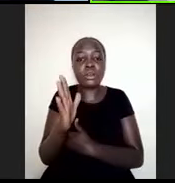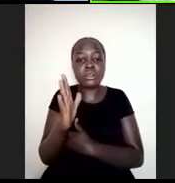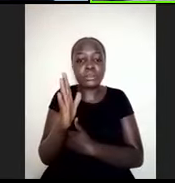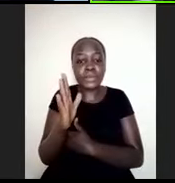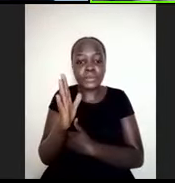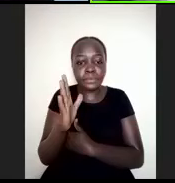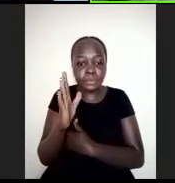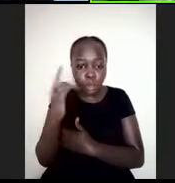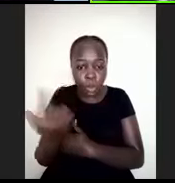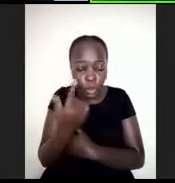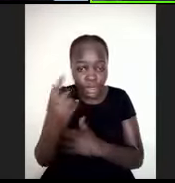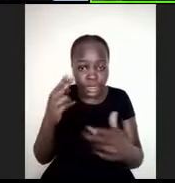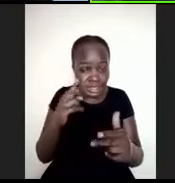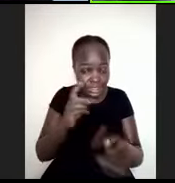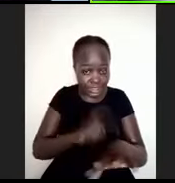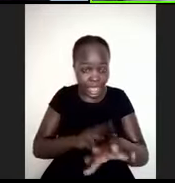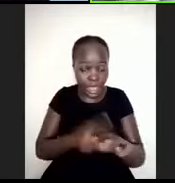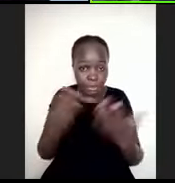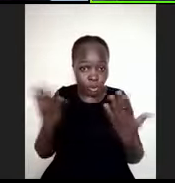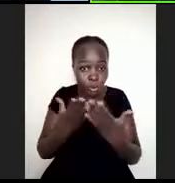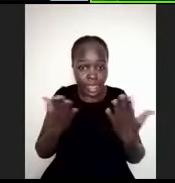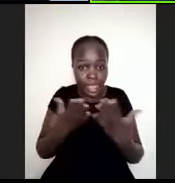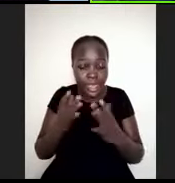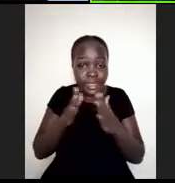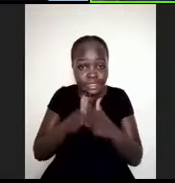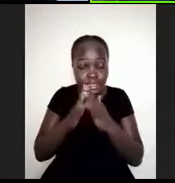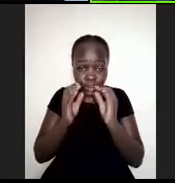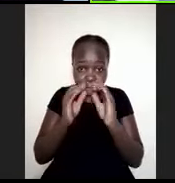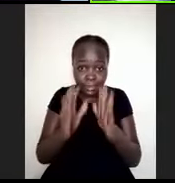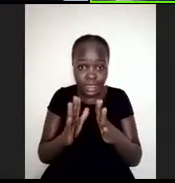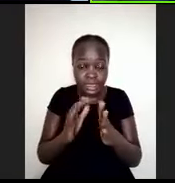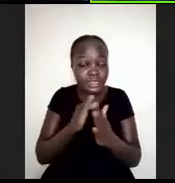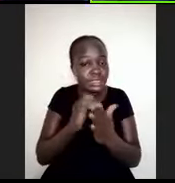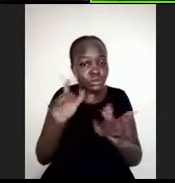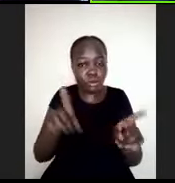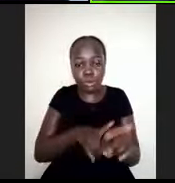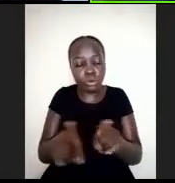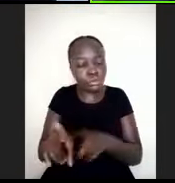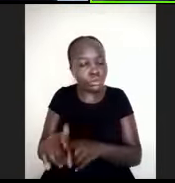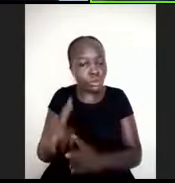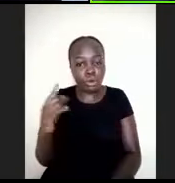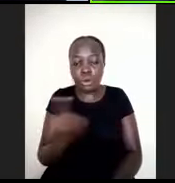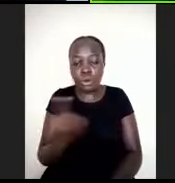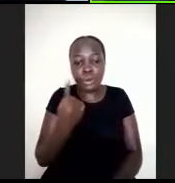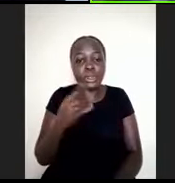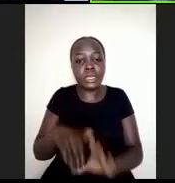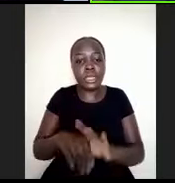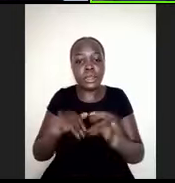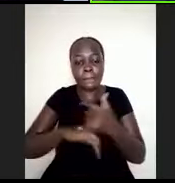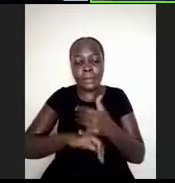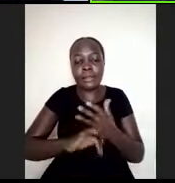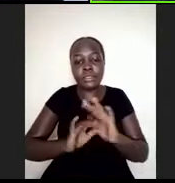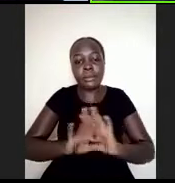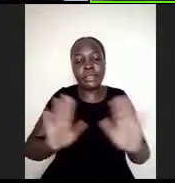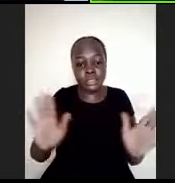The only time when sex is blessed is, again, as I've said, in the marriage context. That's when it is holy. That's